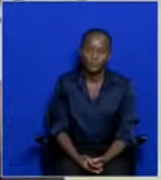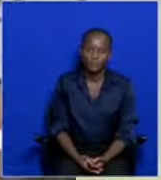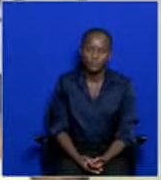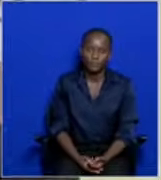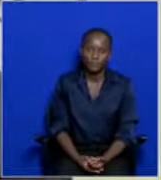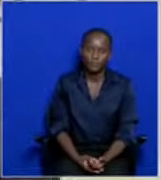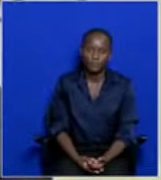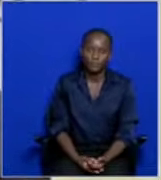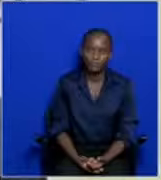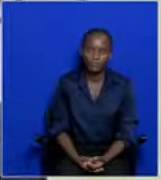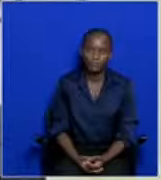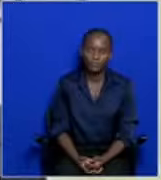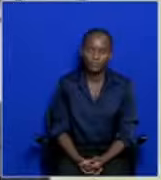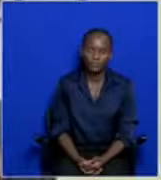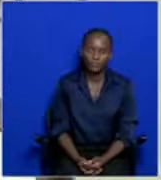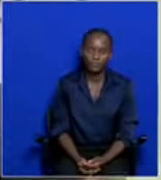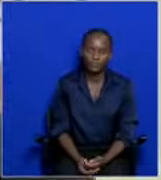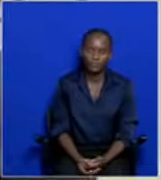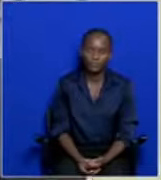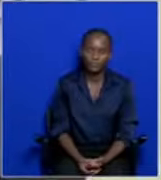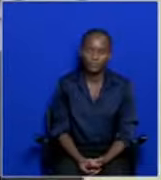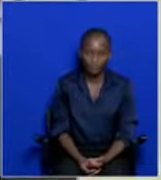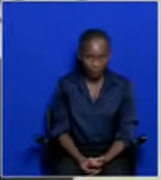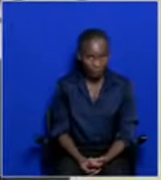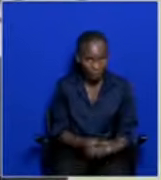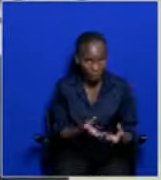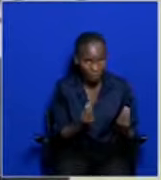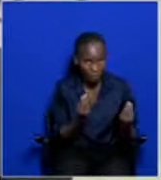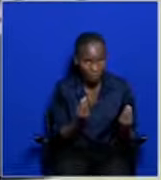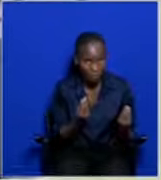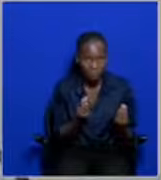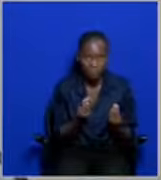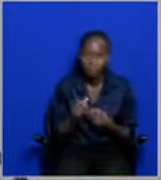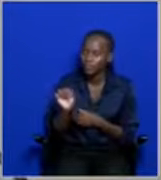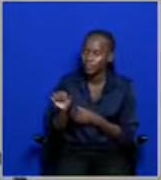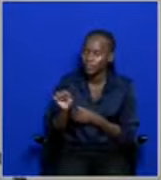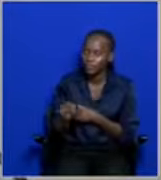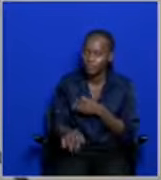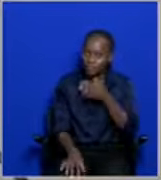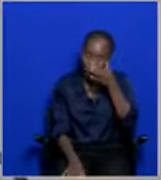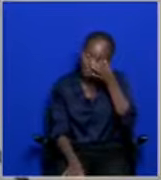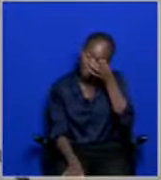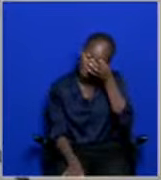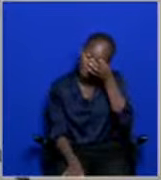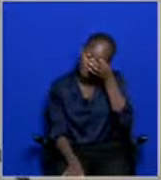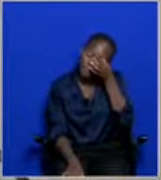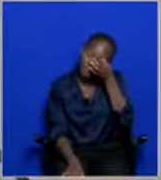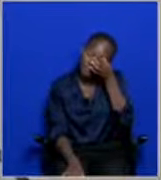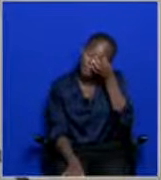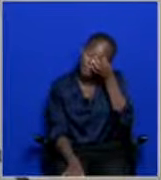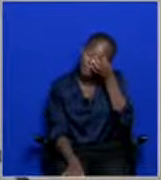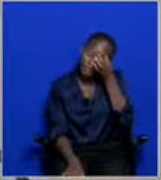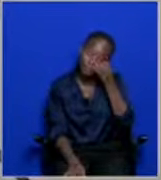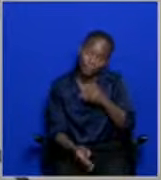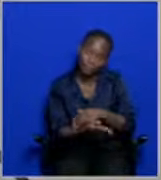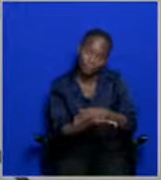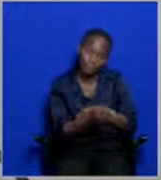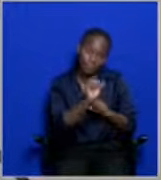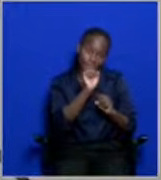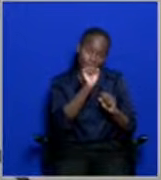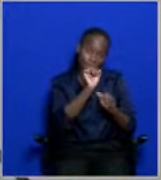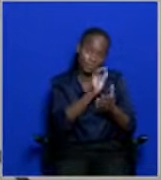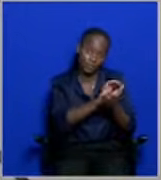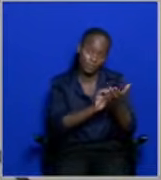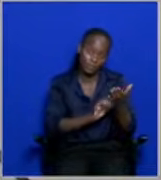And are you at 277? Yes, I'm there now. That is the statement of Adrian Mackenzie. It says, I,